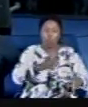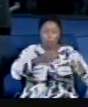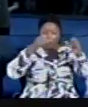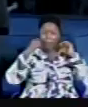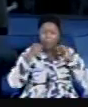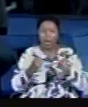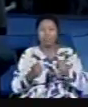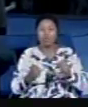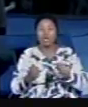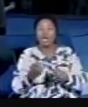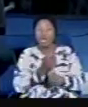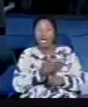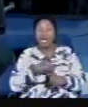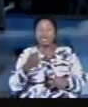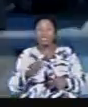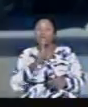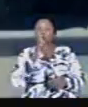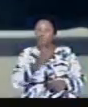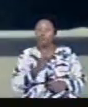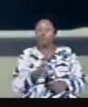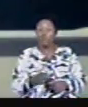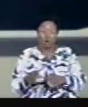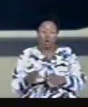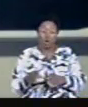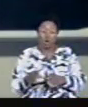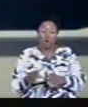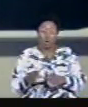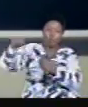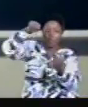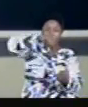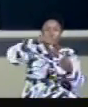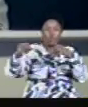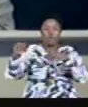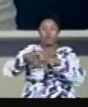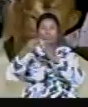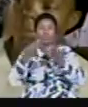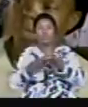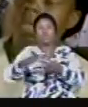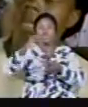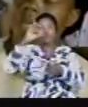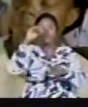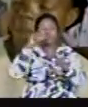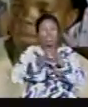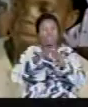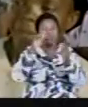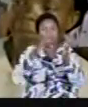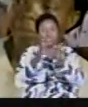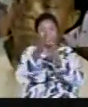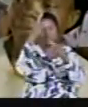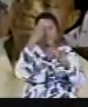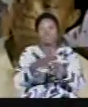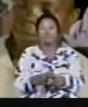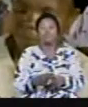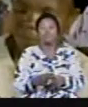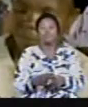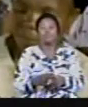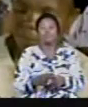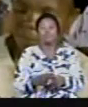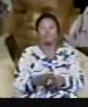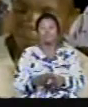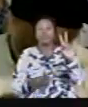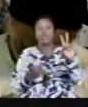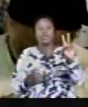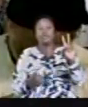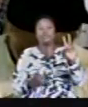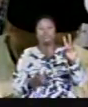the real outpouring of the Holy Ghost in Jesus' name. Point number two now.